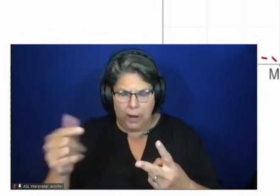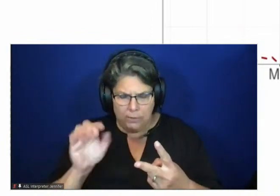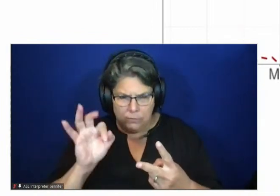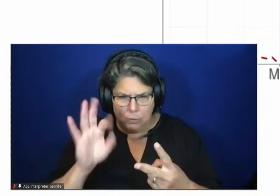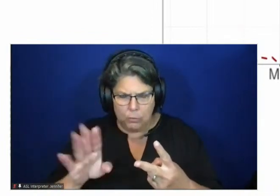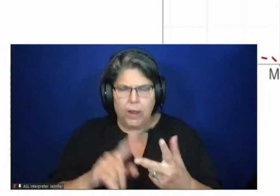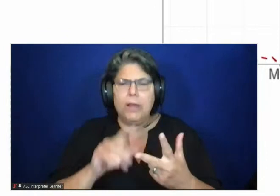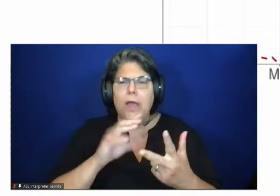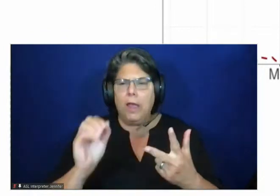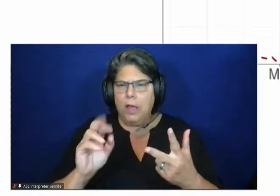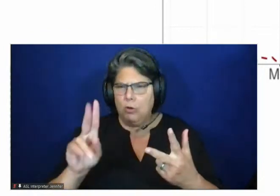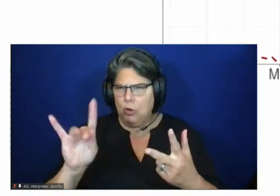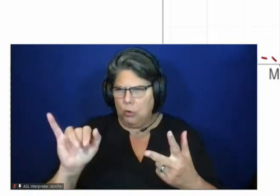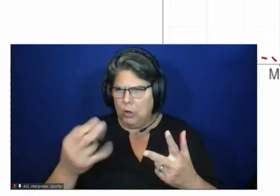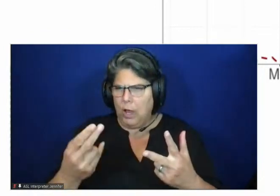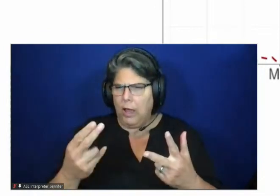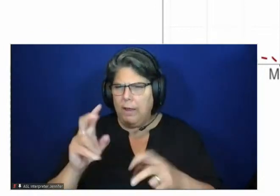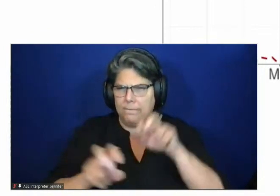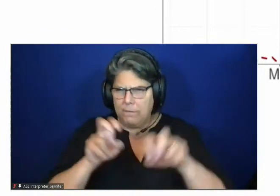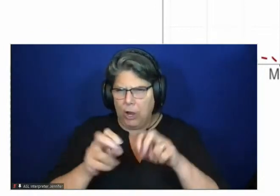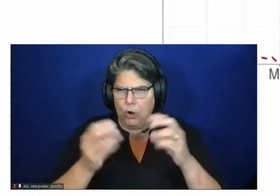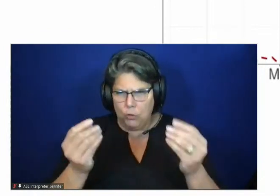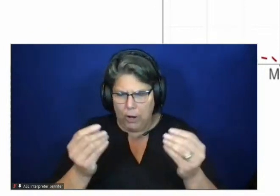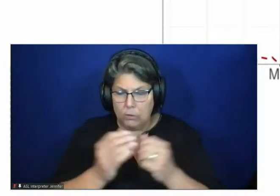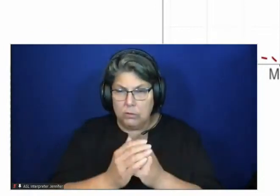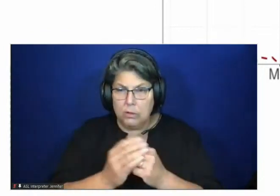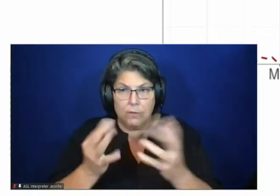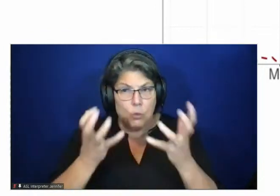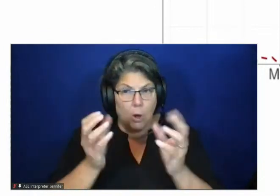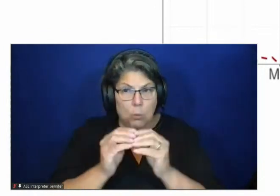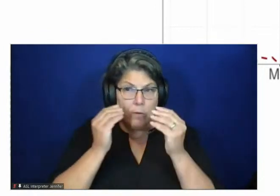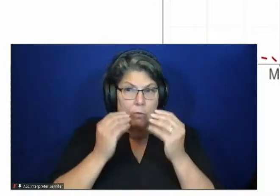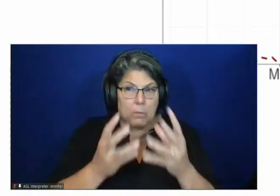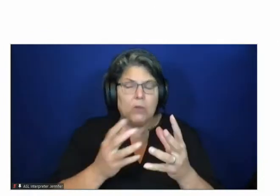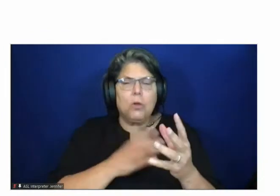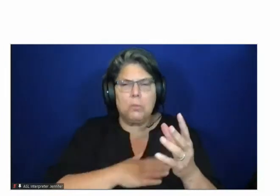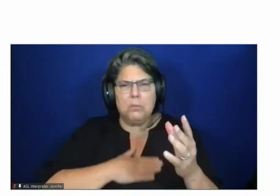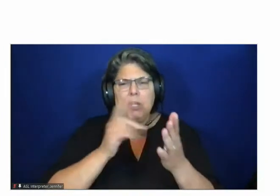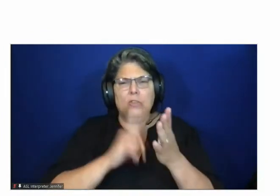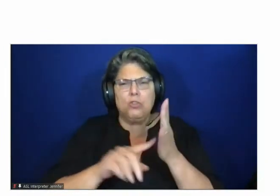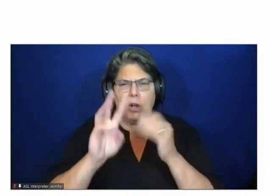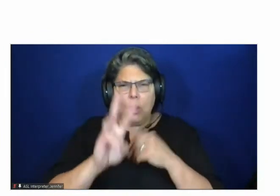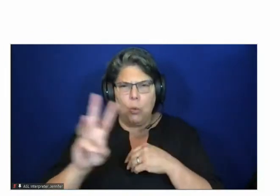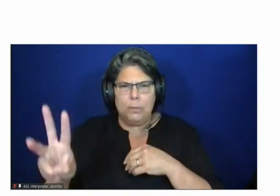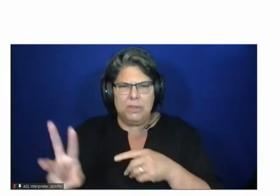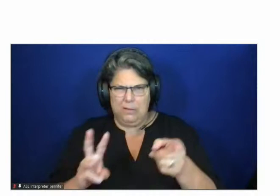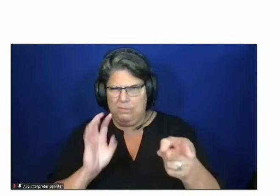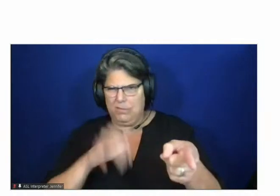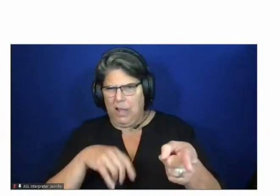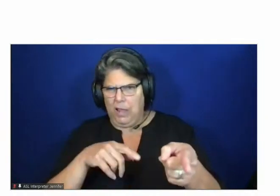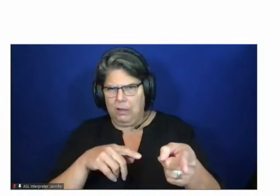Fairground. For more detailed information, please go to our website, and Kirk, could you put that up?